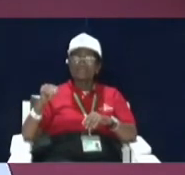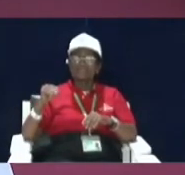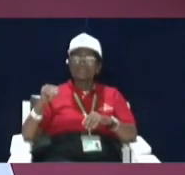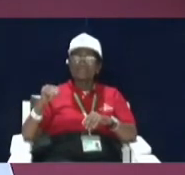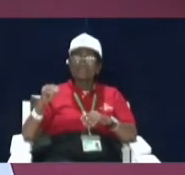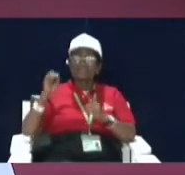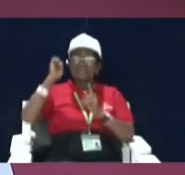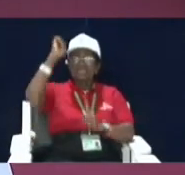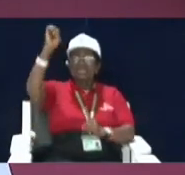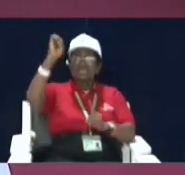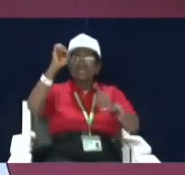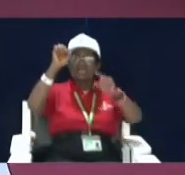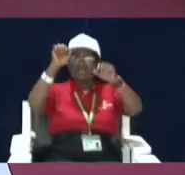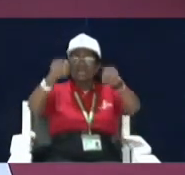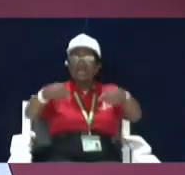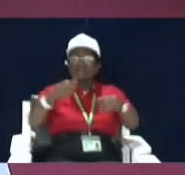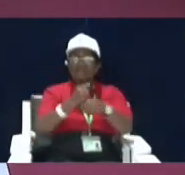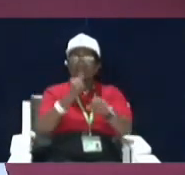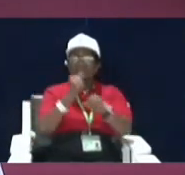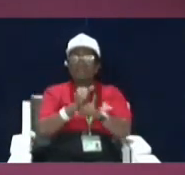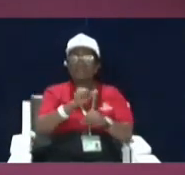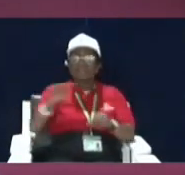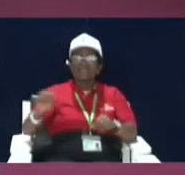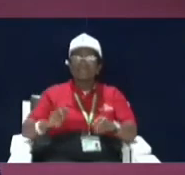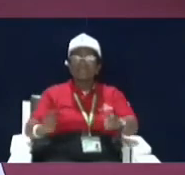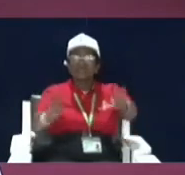make a way where there's no way for you.